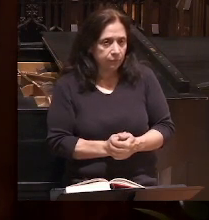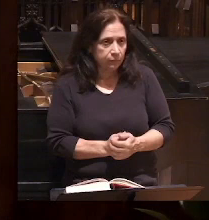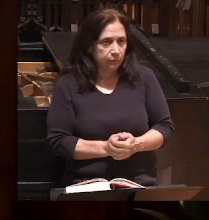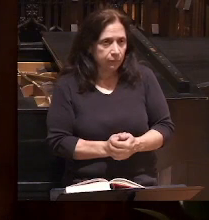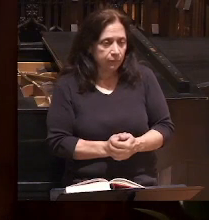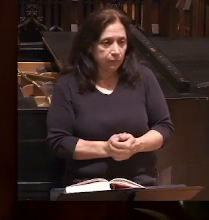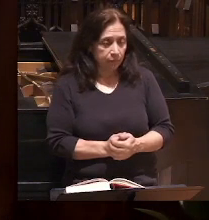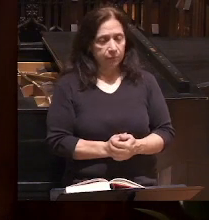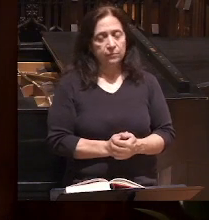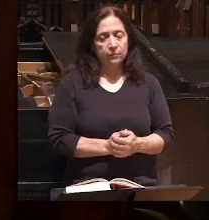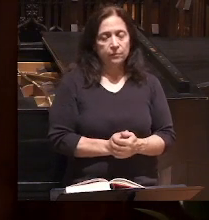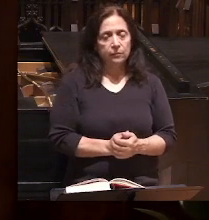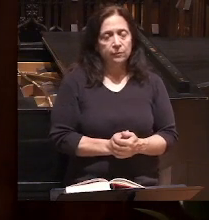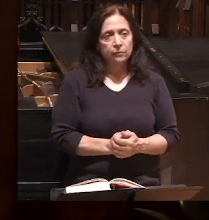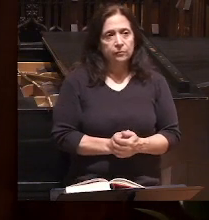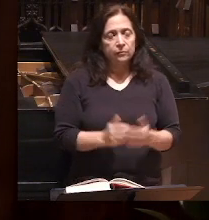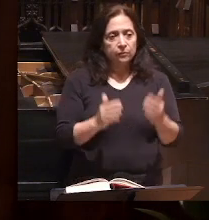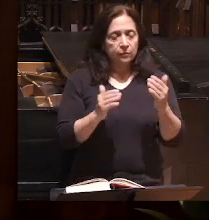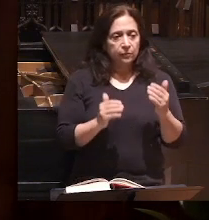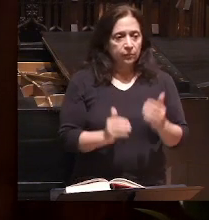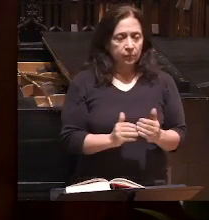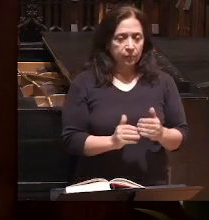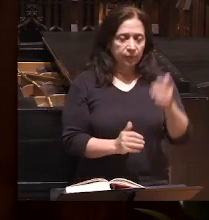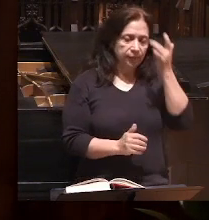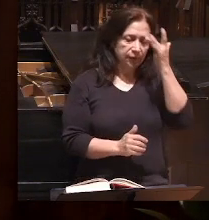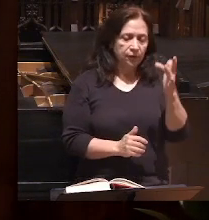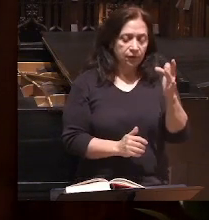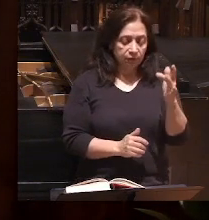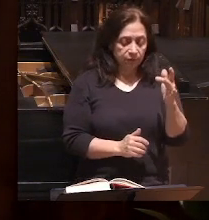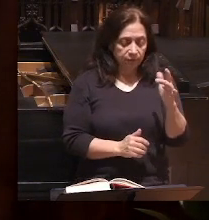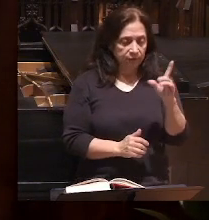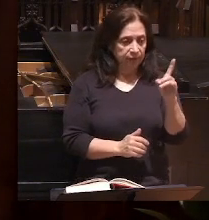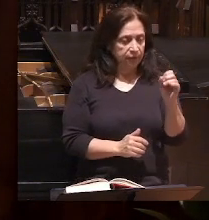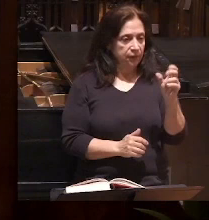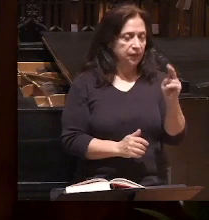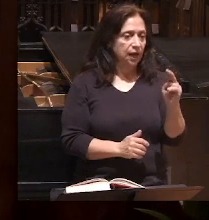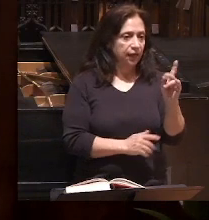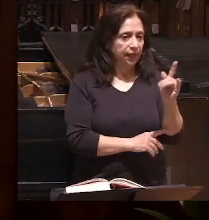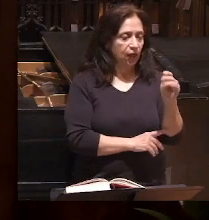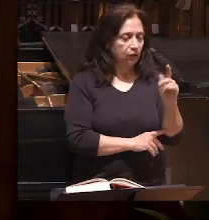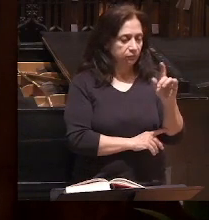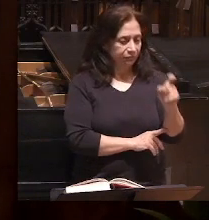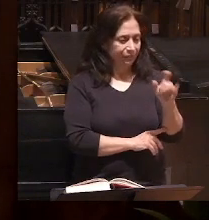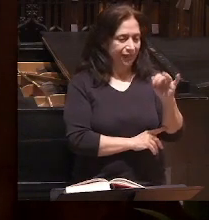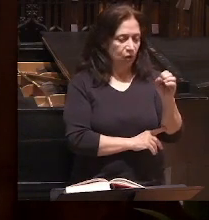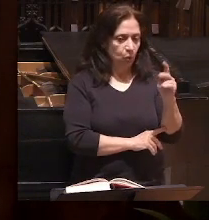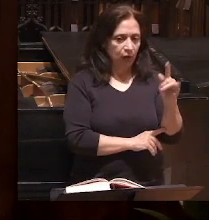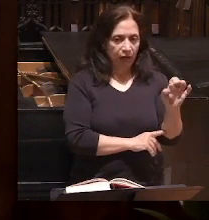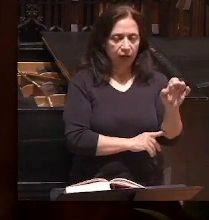The ingenious Hidalgo Don Quixote of La Mancha,